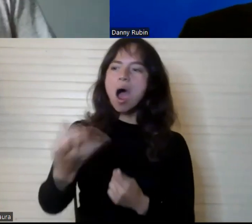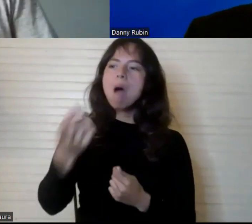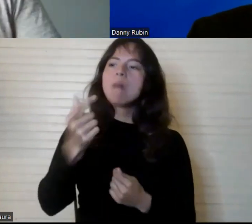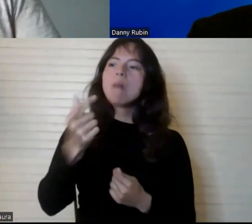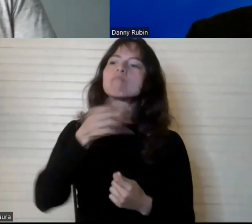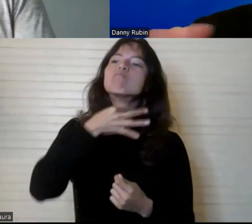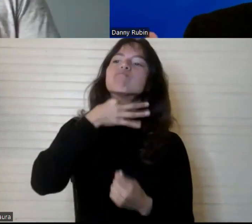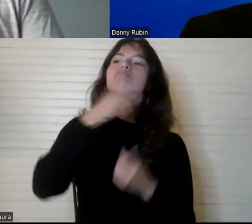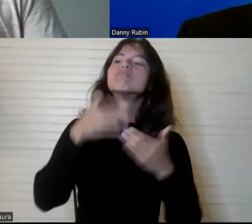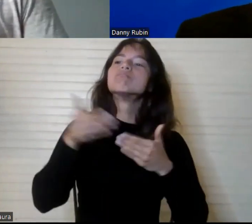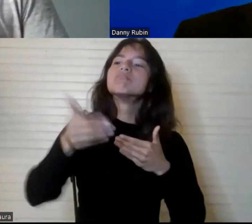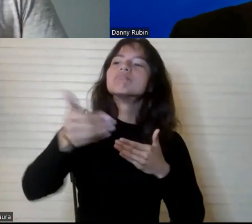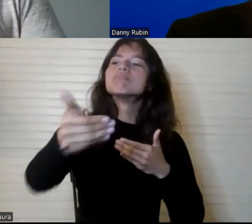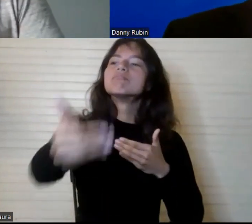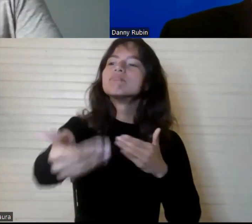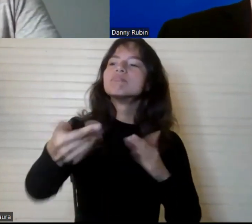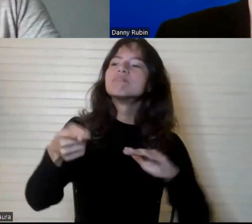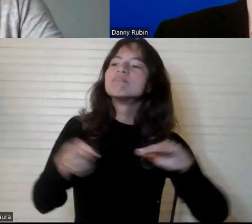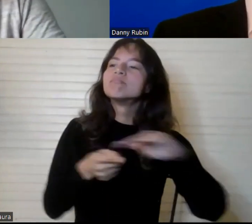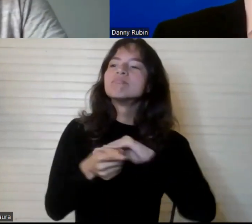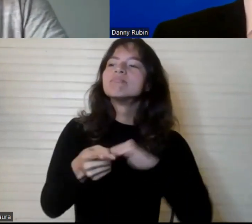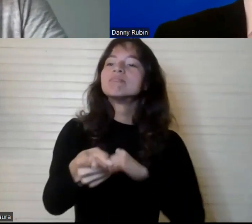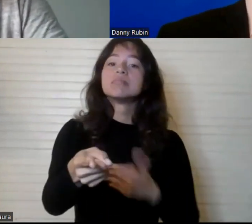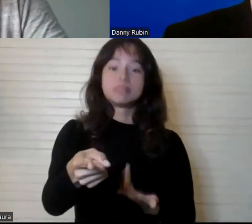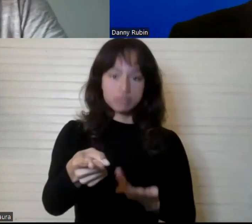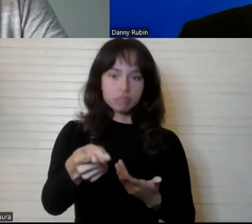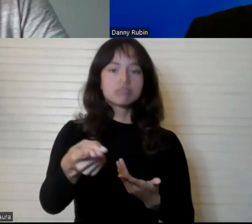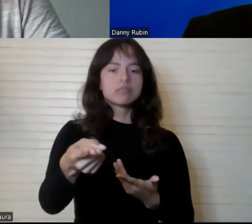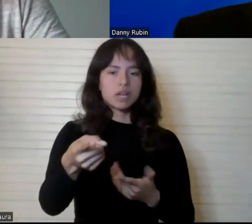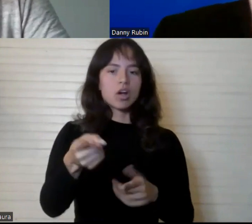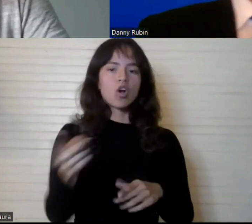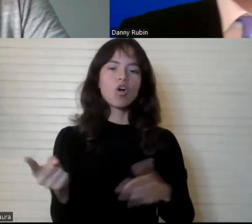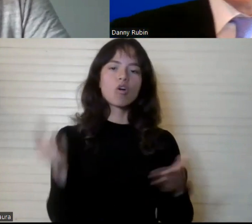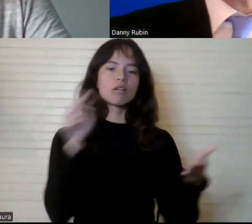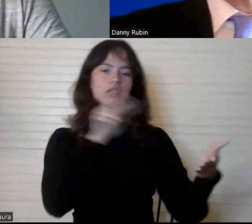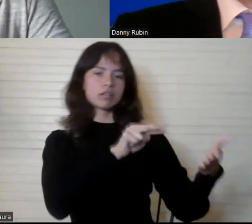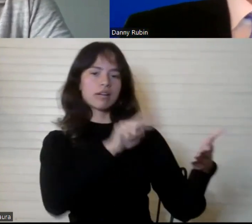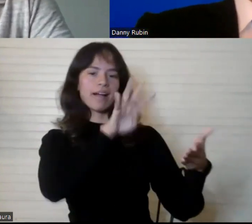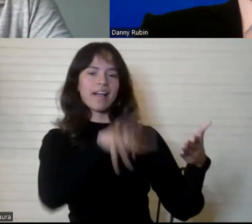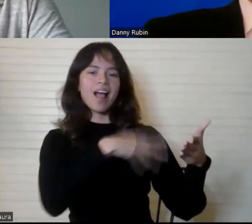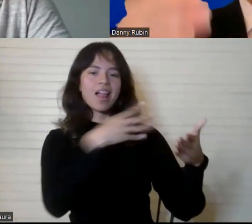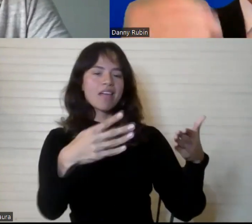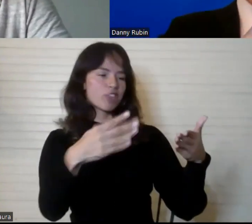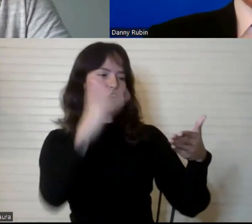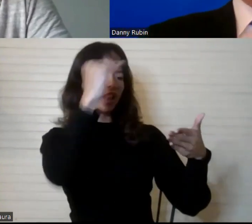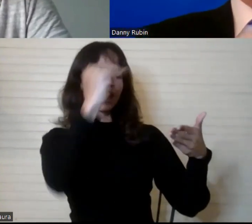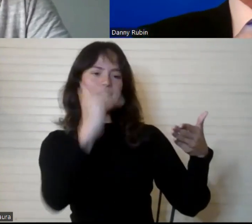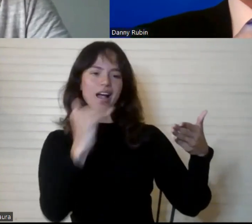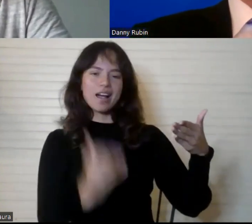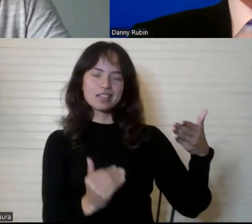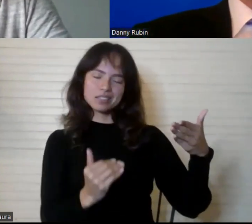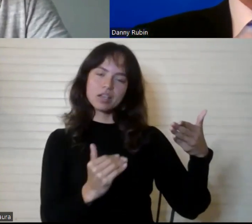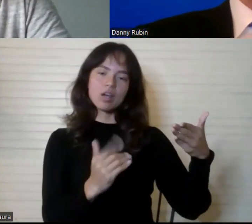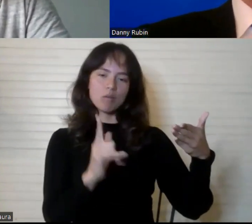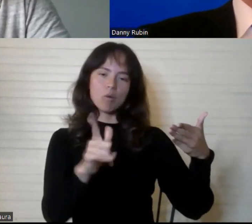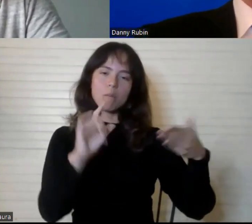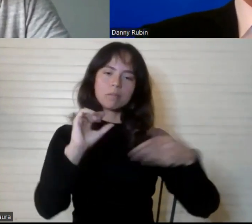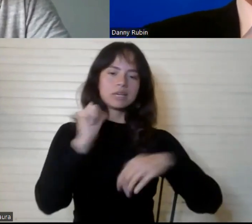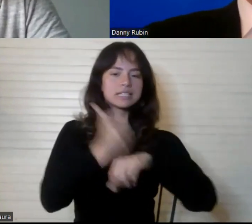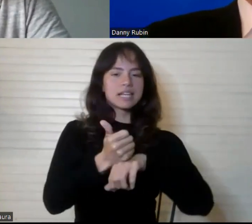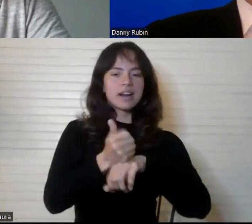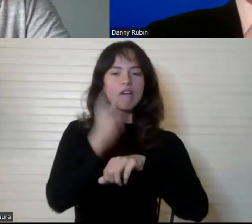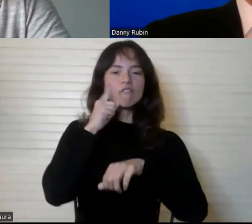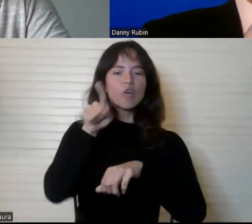YouTube, just go to that Calendly link and we'll set it up for you. All right. With that said, let's turn our attention